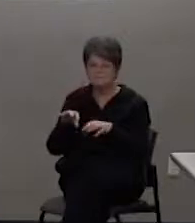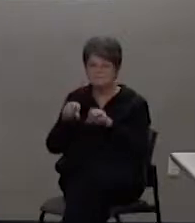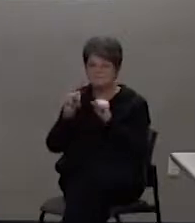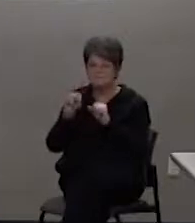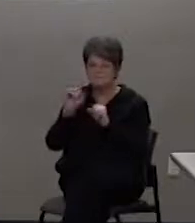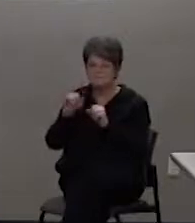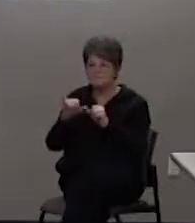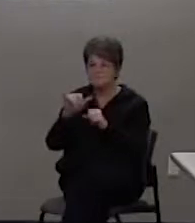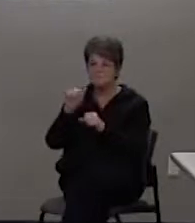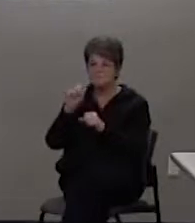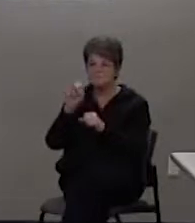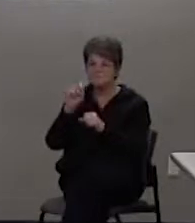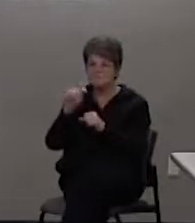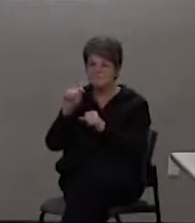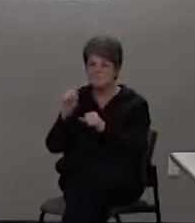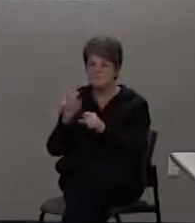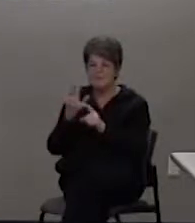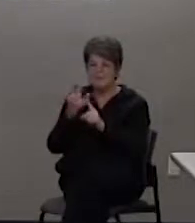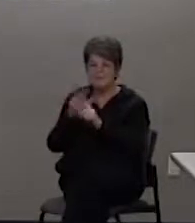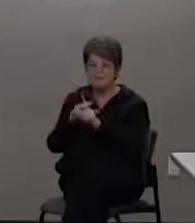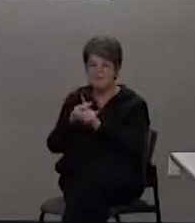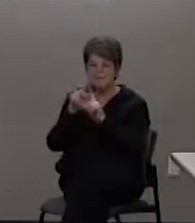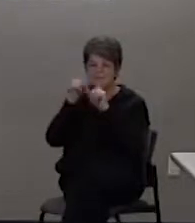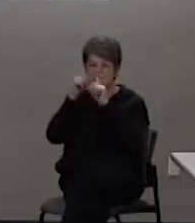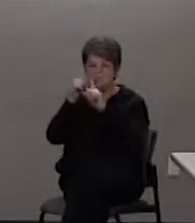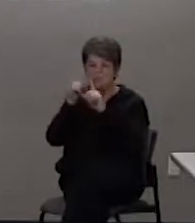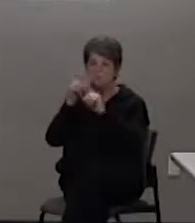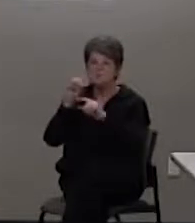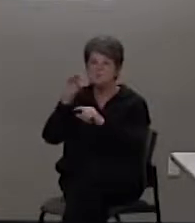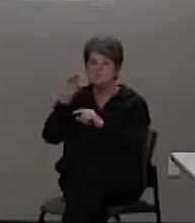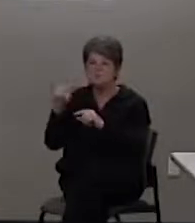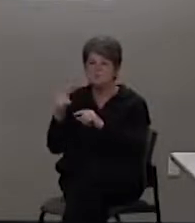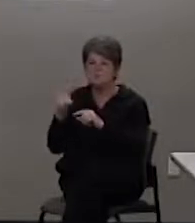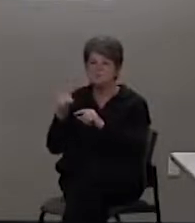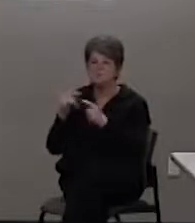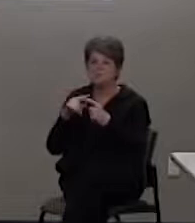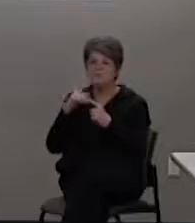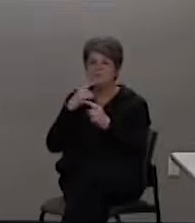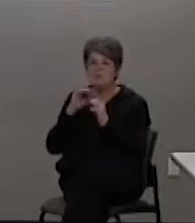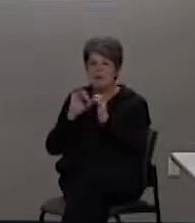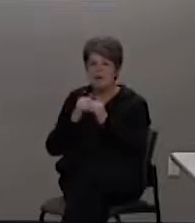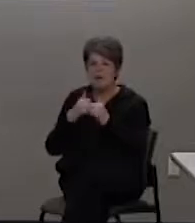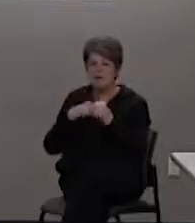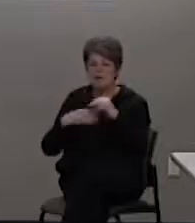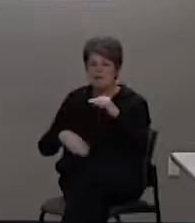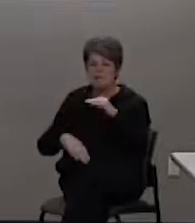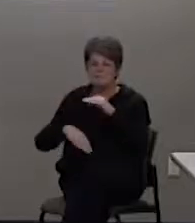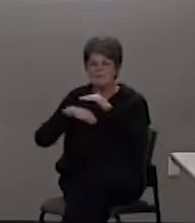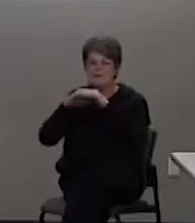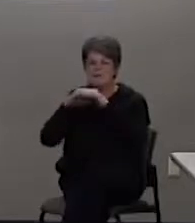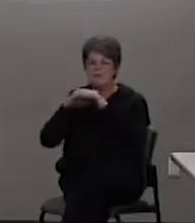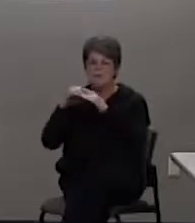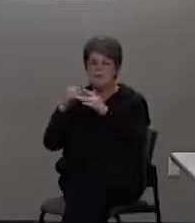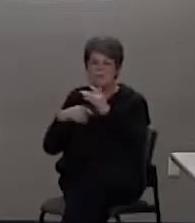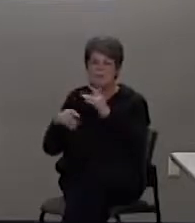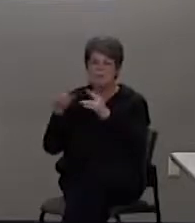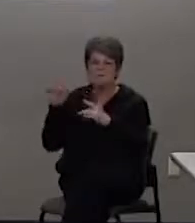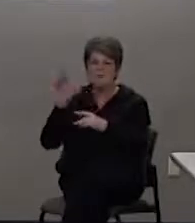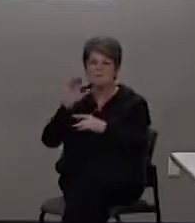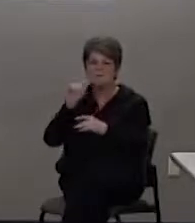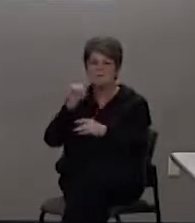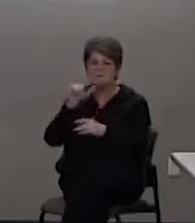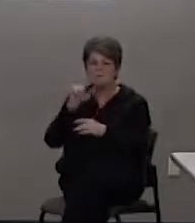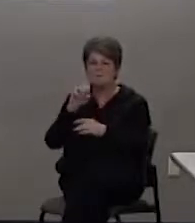those assets and applying the goals and objectives and the strategies here to say, how do we maximize what the battlefield can do for